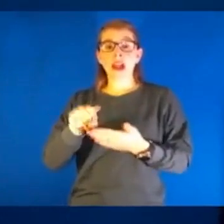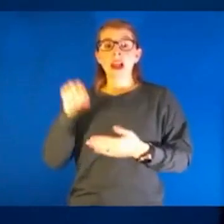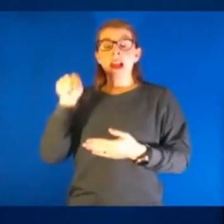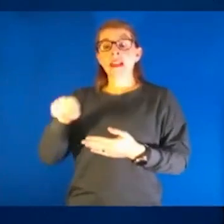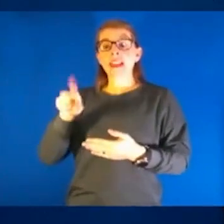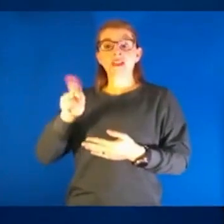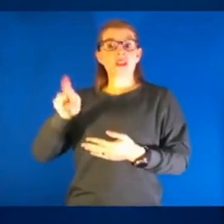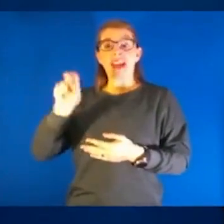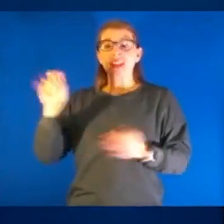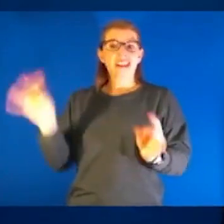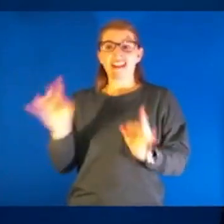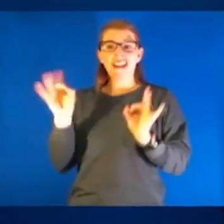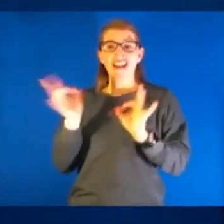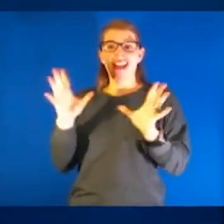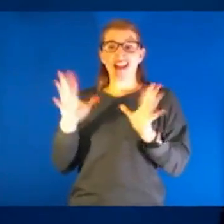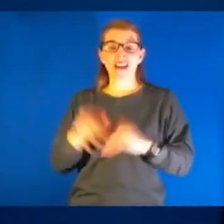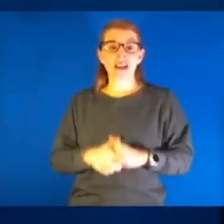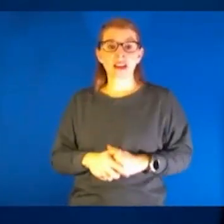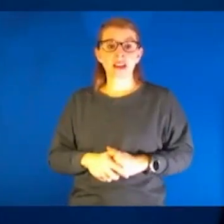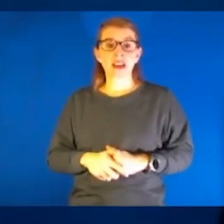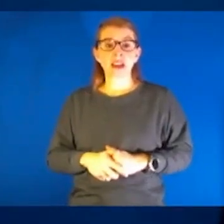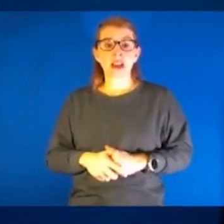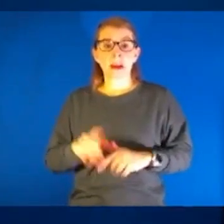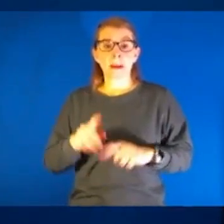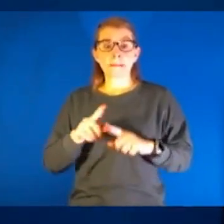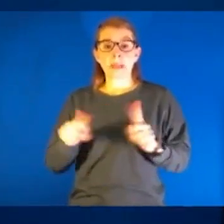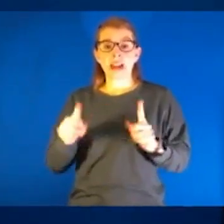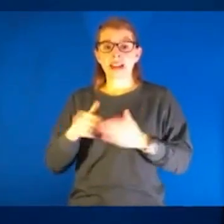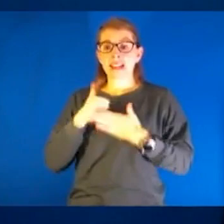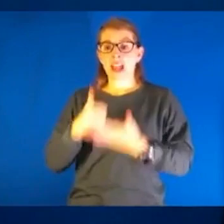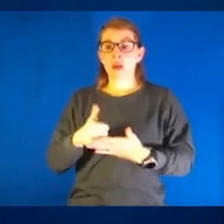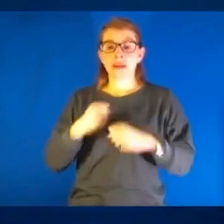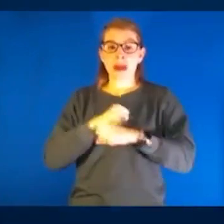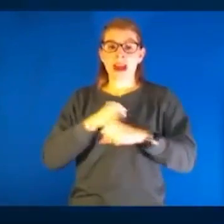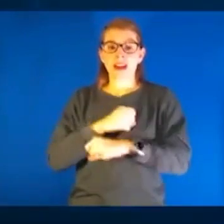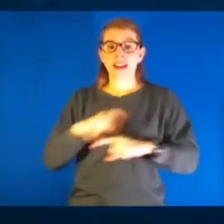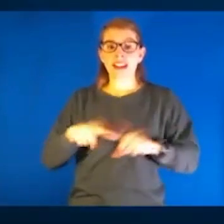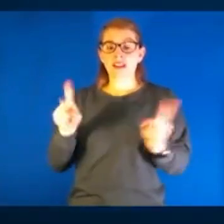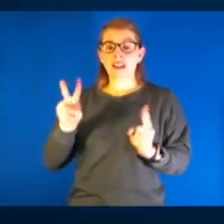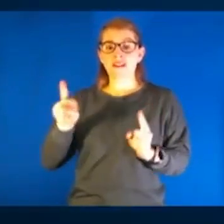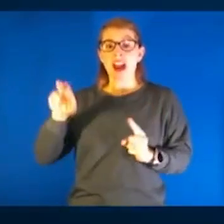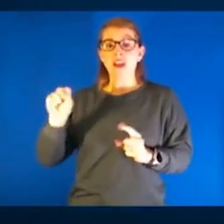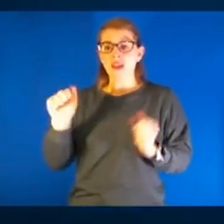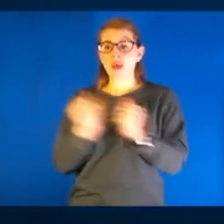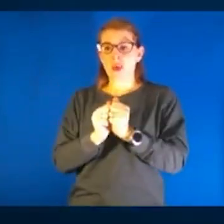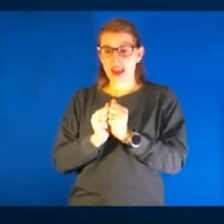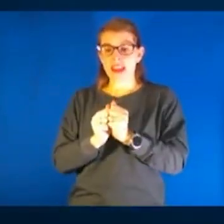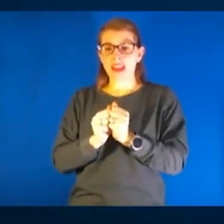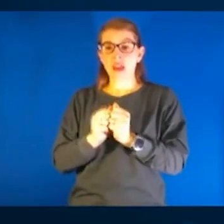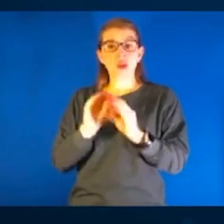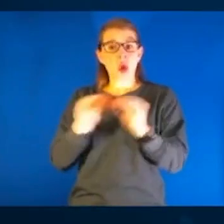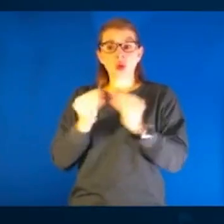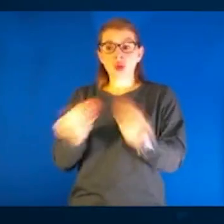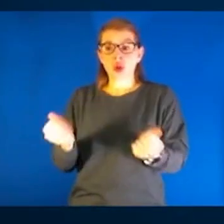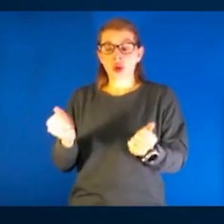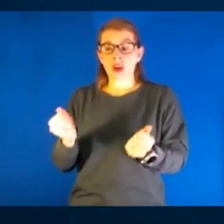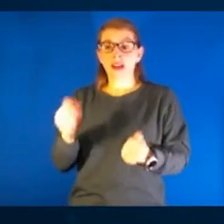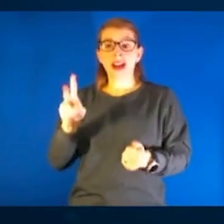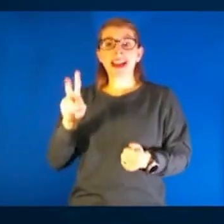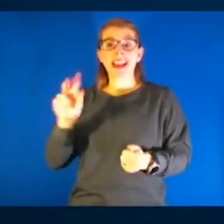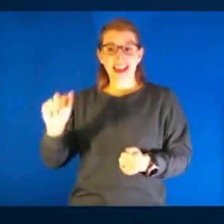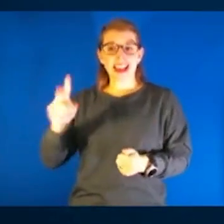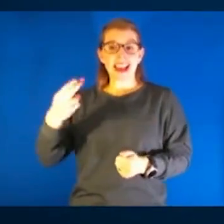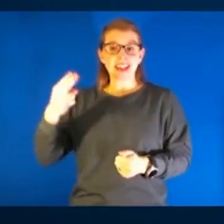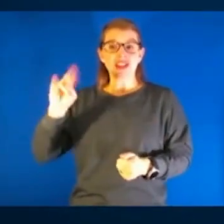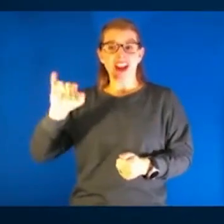as we hear, it is helping battle another virus with no cure, that is HIV. There are approximately 4,000 people living